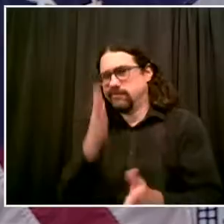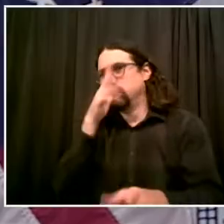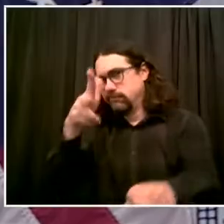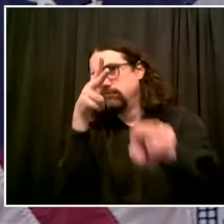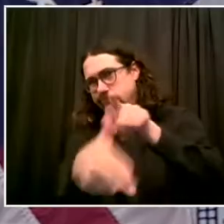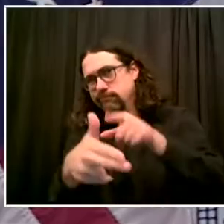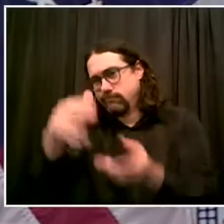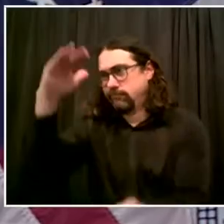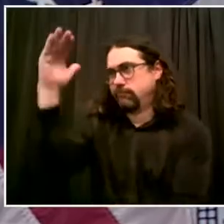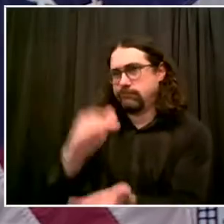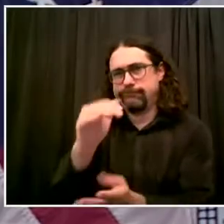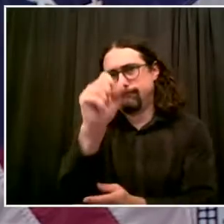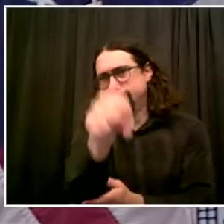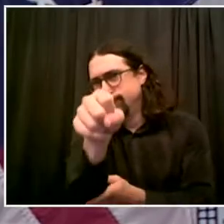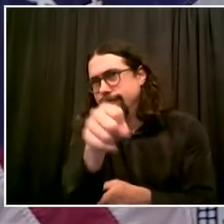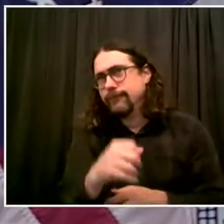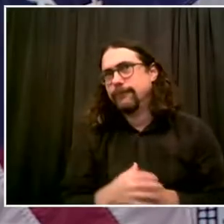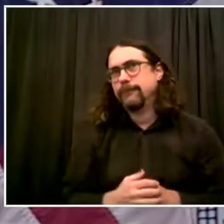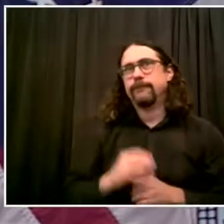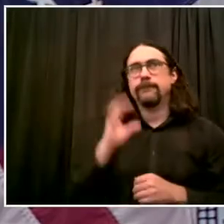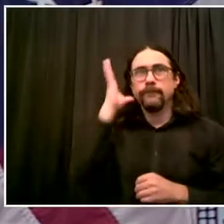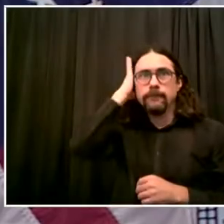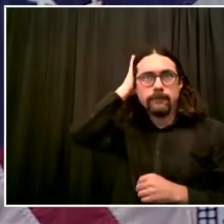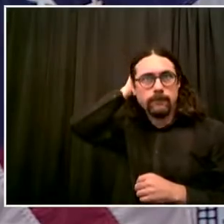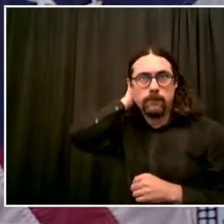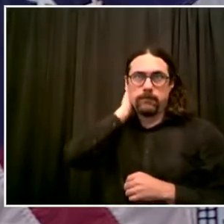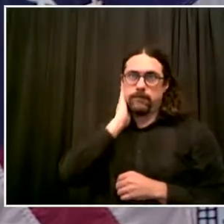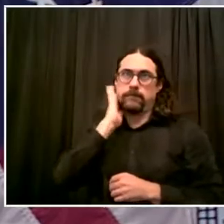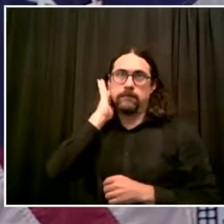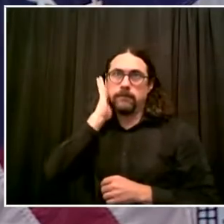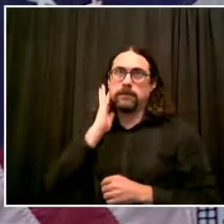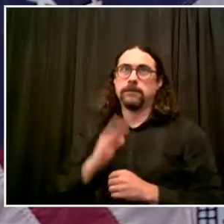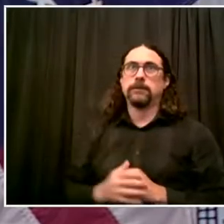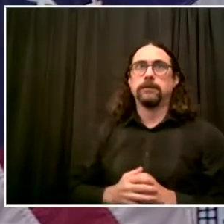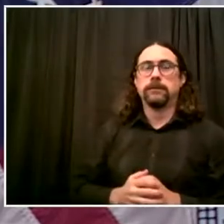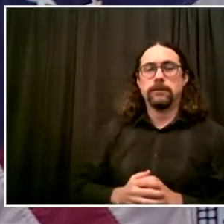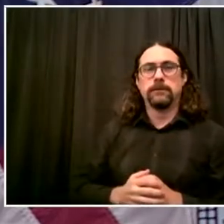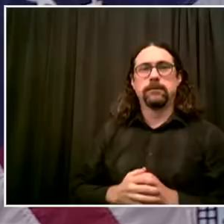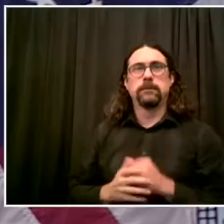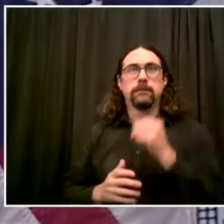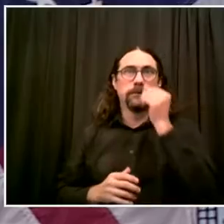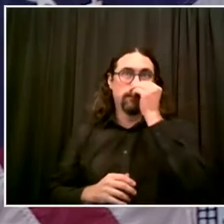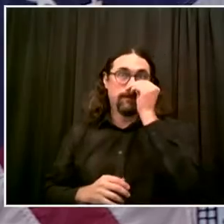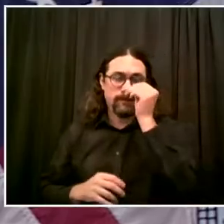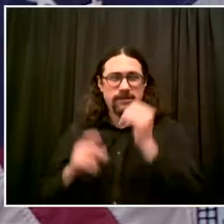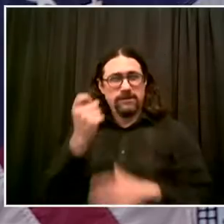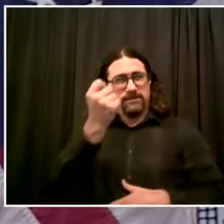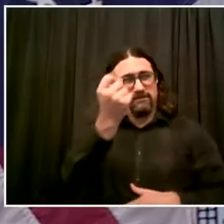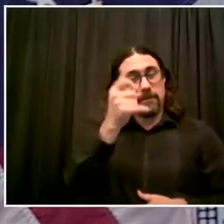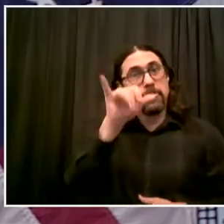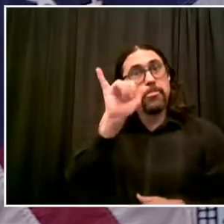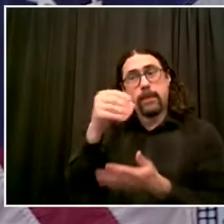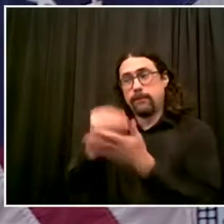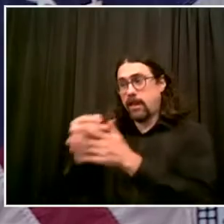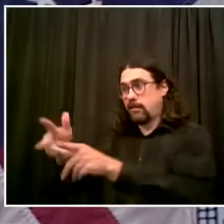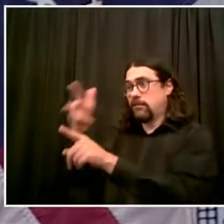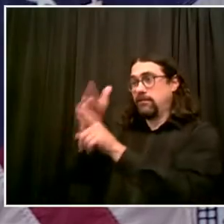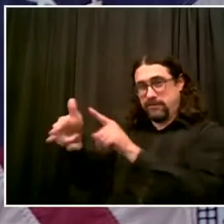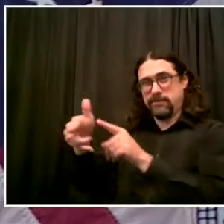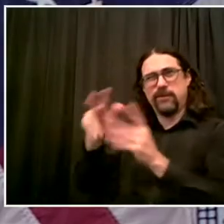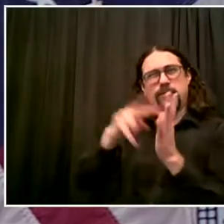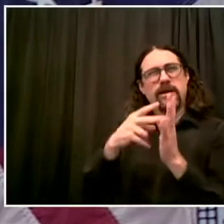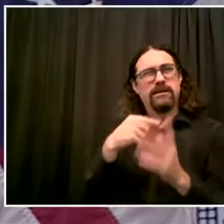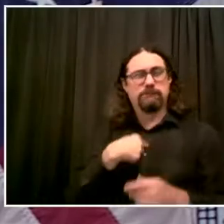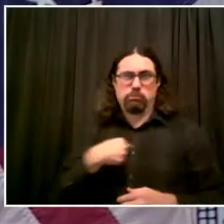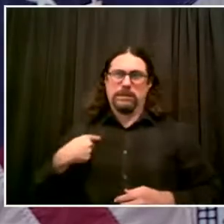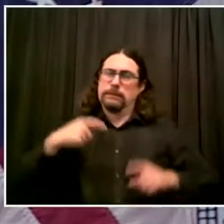absolutely all of us, the council and I believe in common, that reprioritization has to happen. What amount of money, how, is still being worked